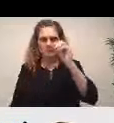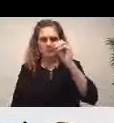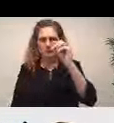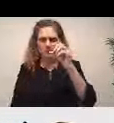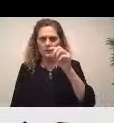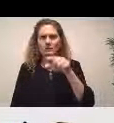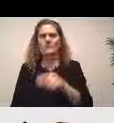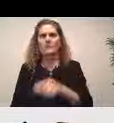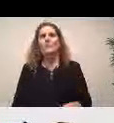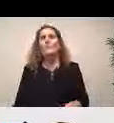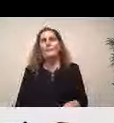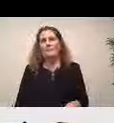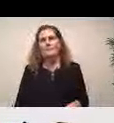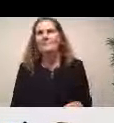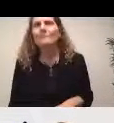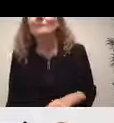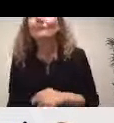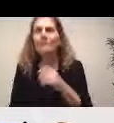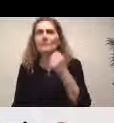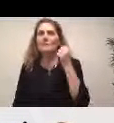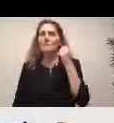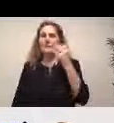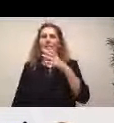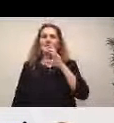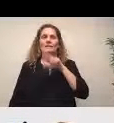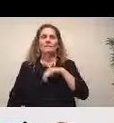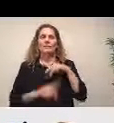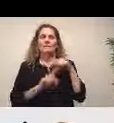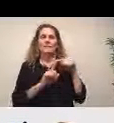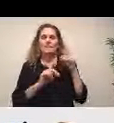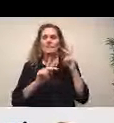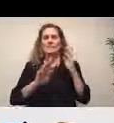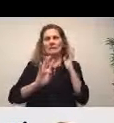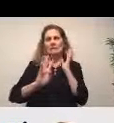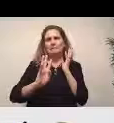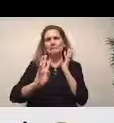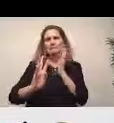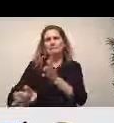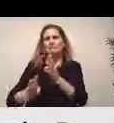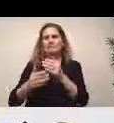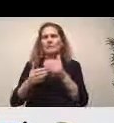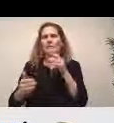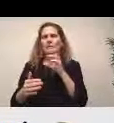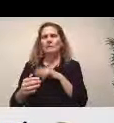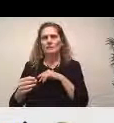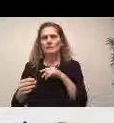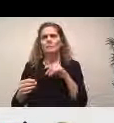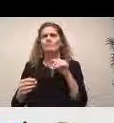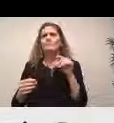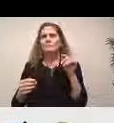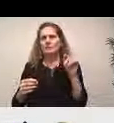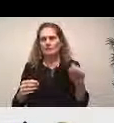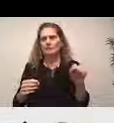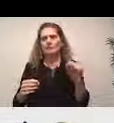a lot of tests, about 45,000 tests in Milwaukee County for that 3-week period each week. And then we saw a